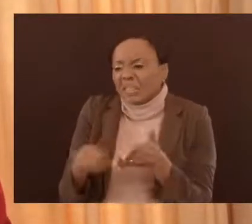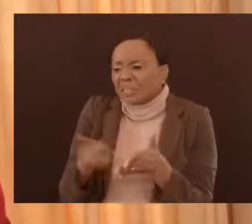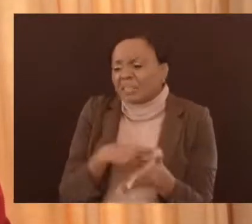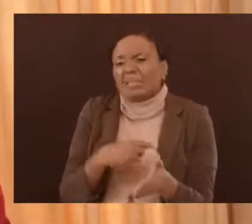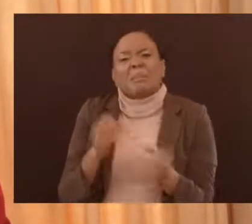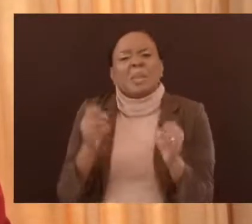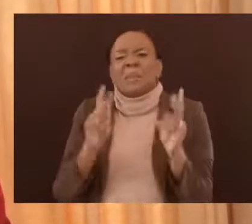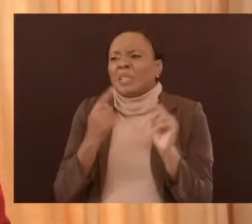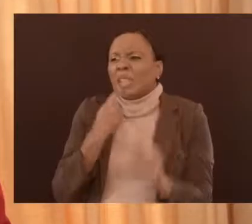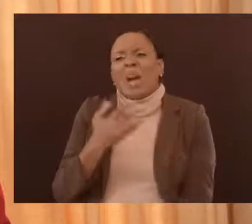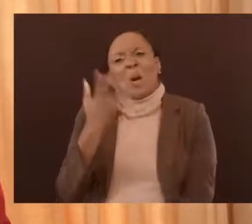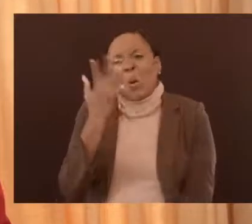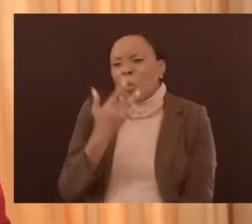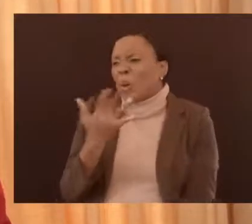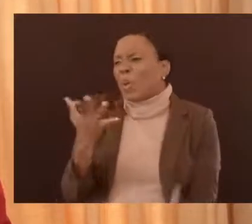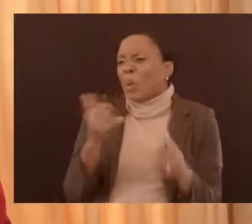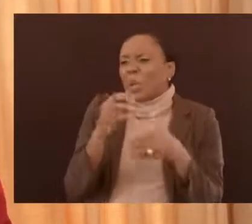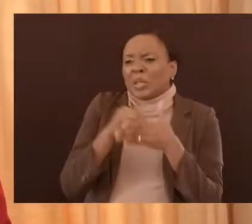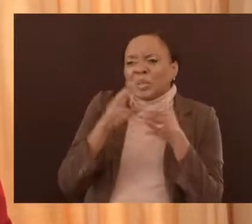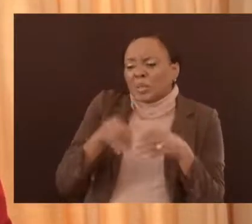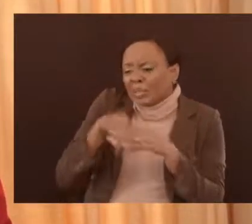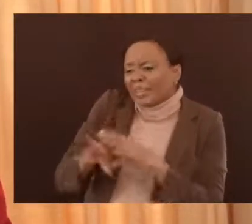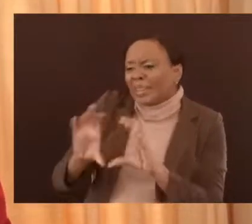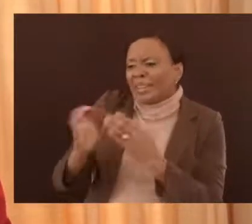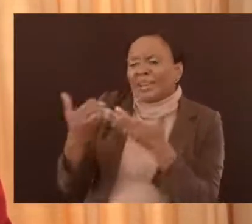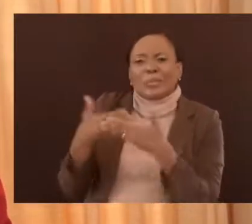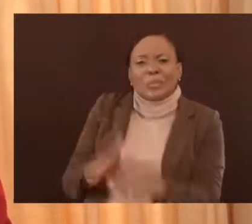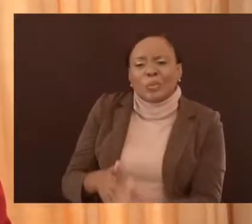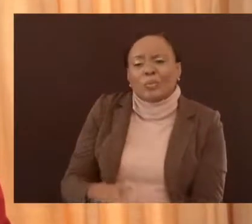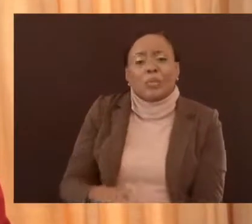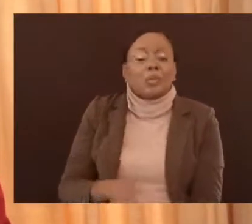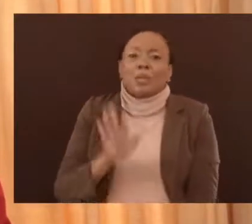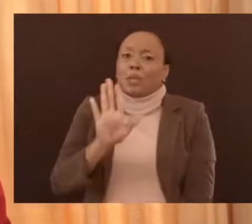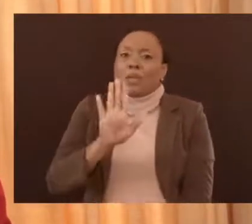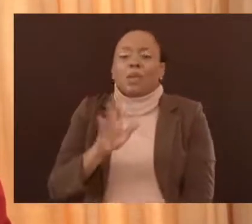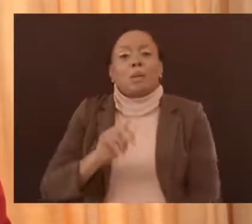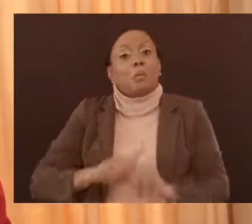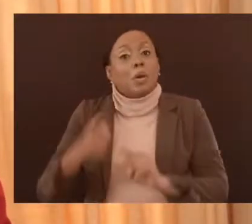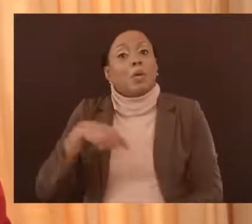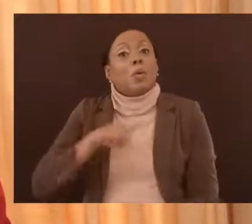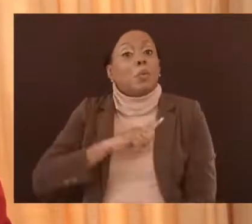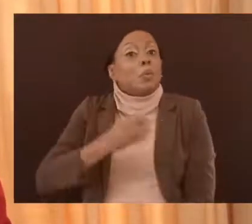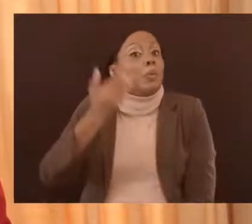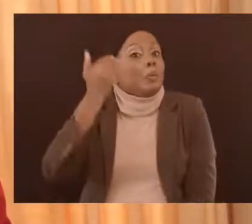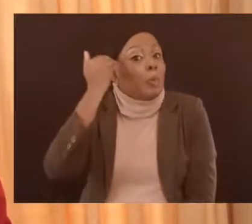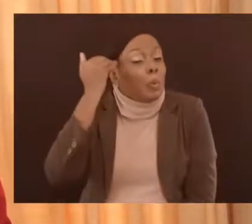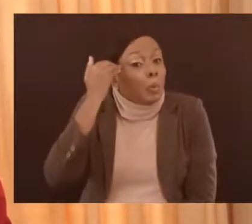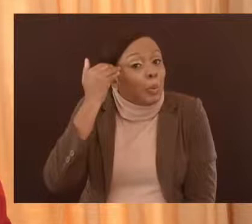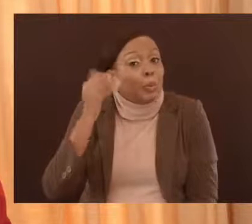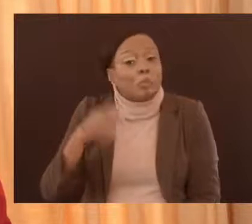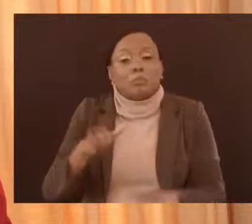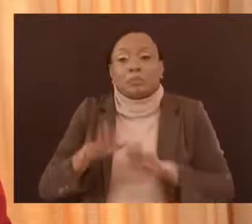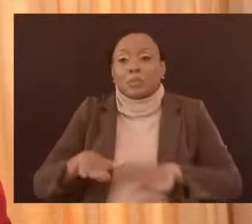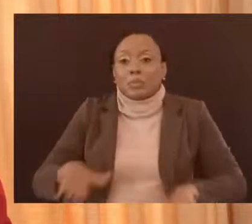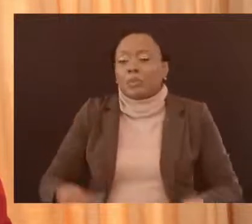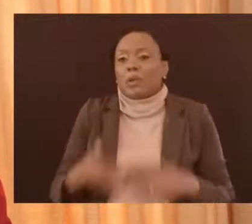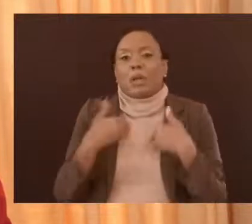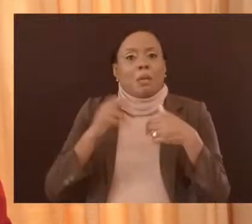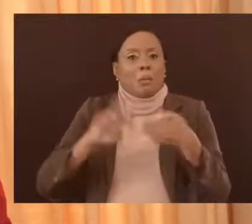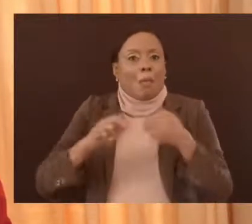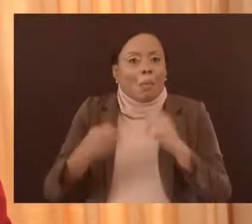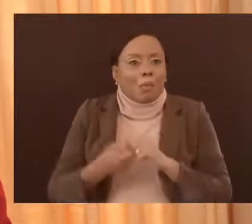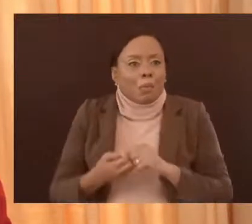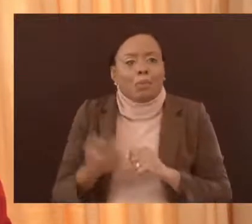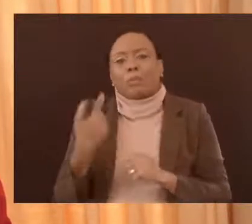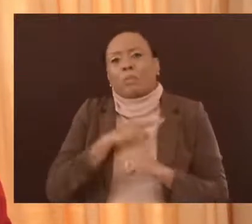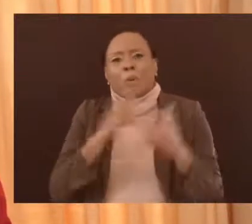get the examination over and done with. But we knew that there were deficits which our children were experiencing, and we wanted to make sure that